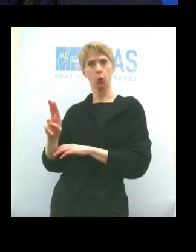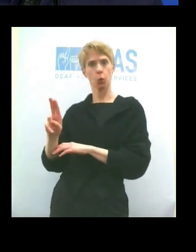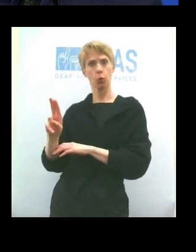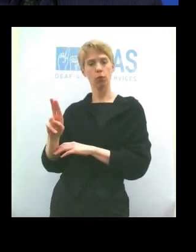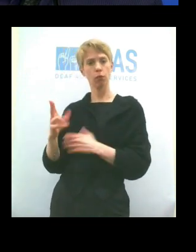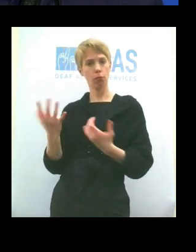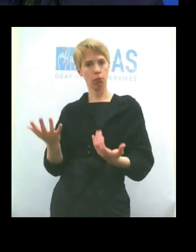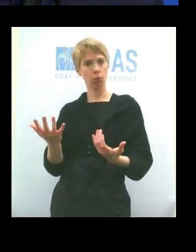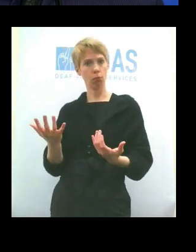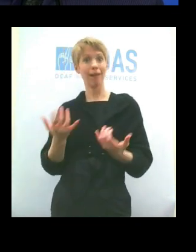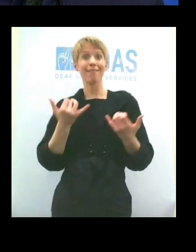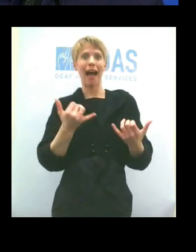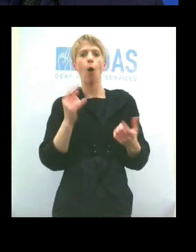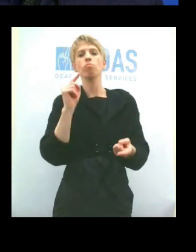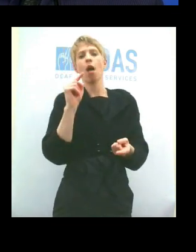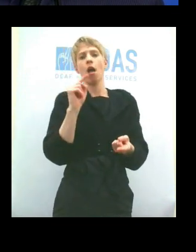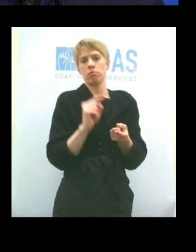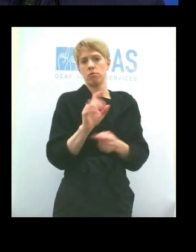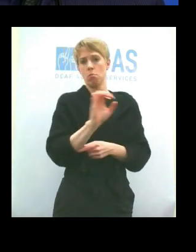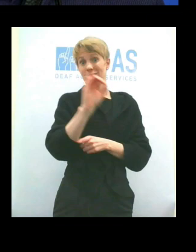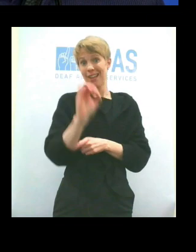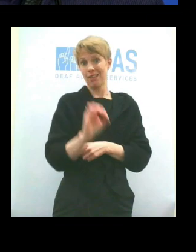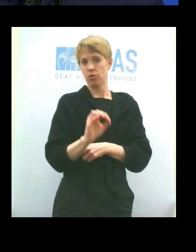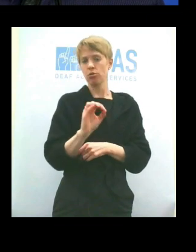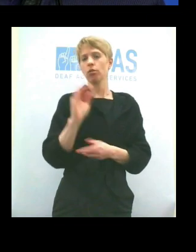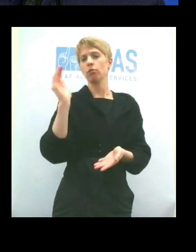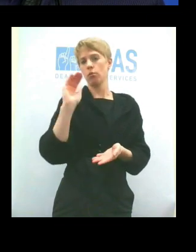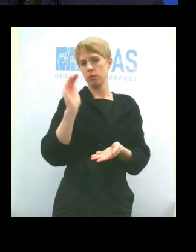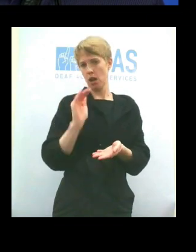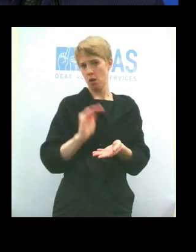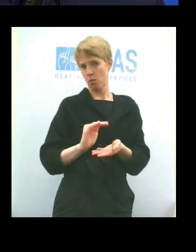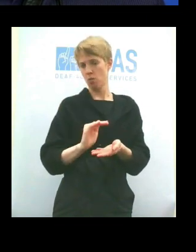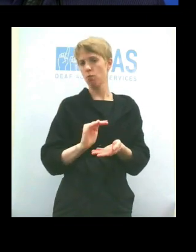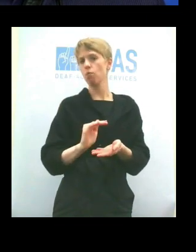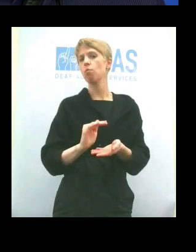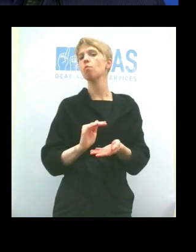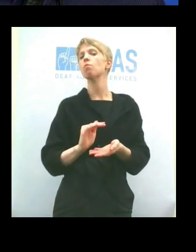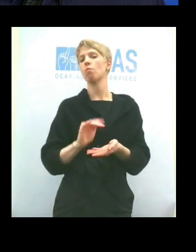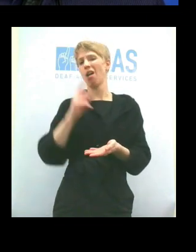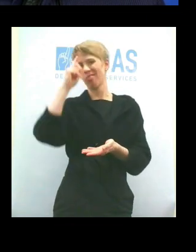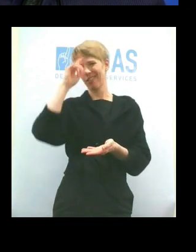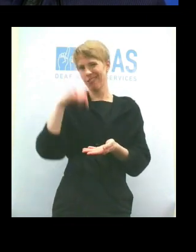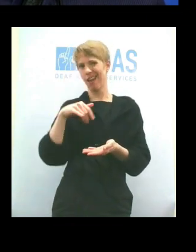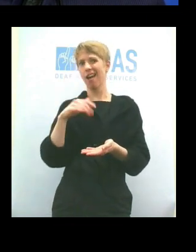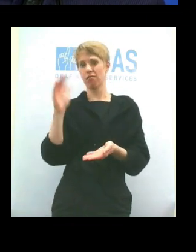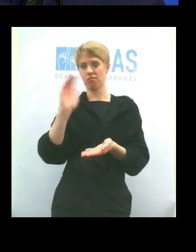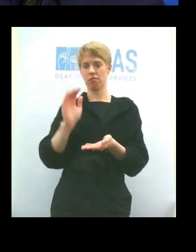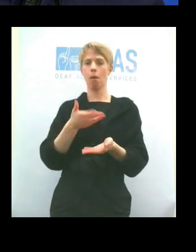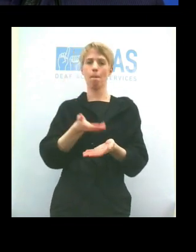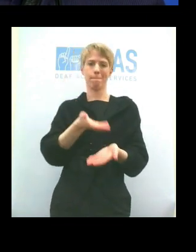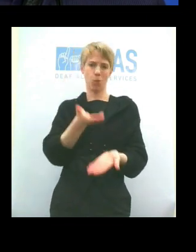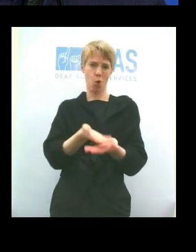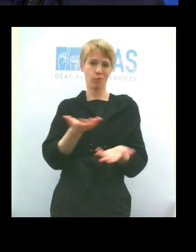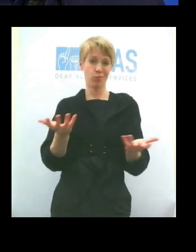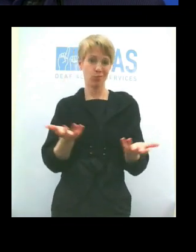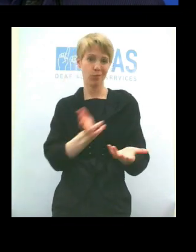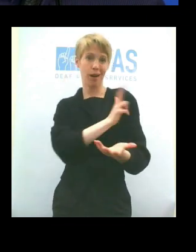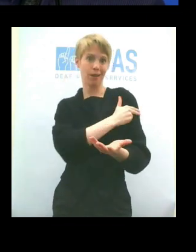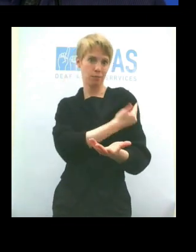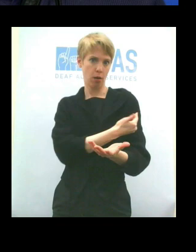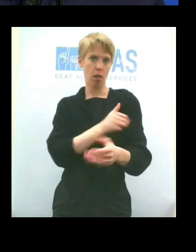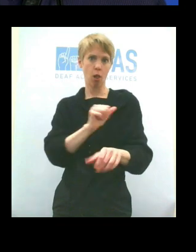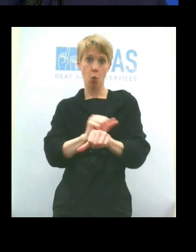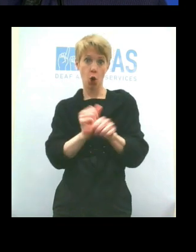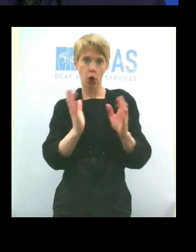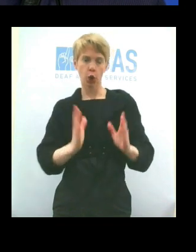the ICU. So that has dropped appreciably, and I think it just goes to show the great work that the teams in our area hospitals